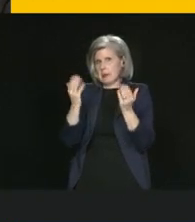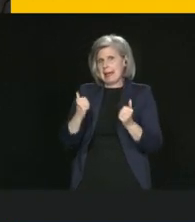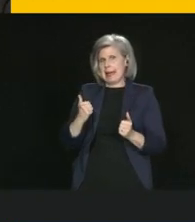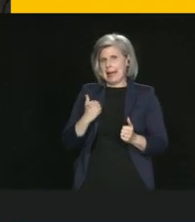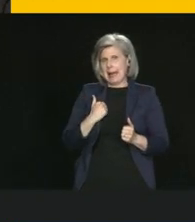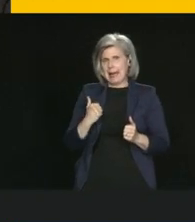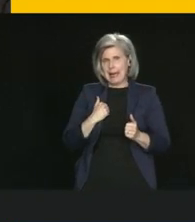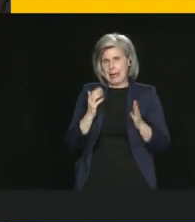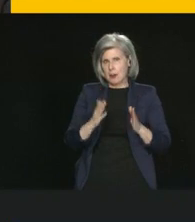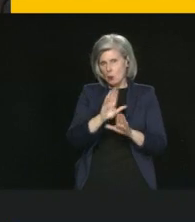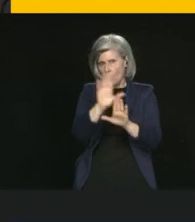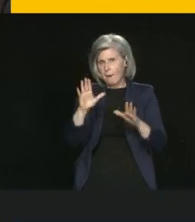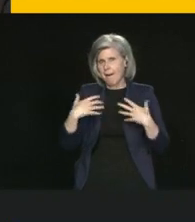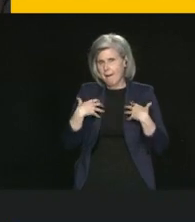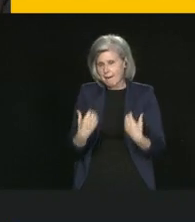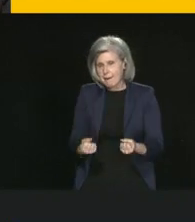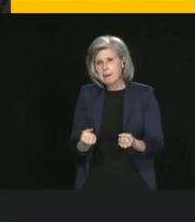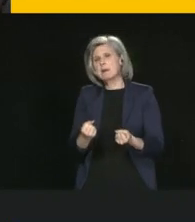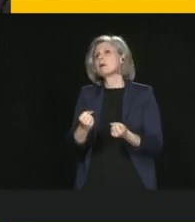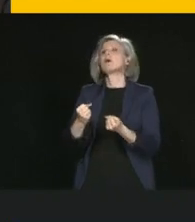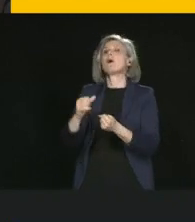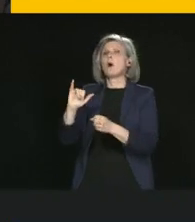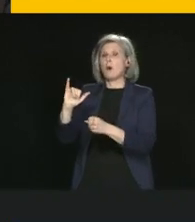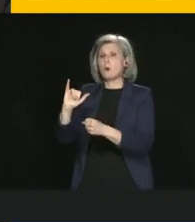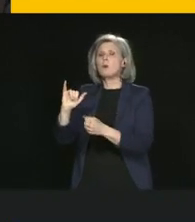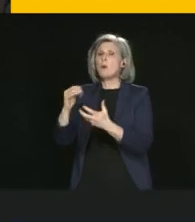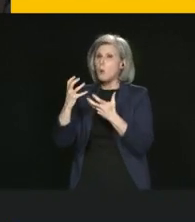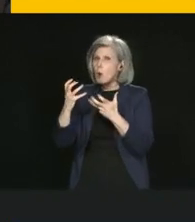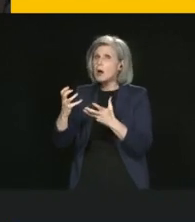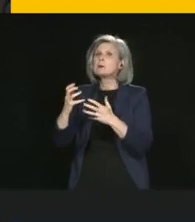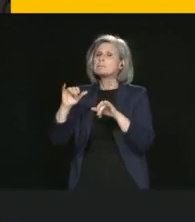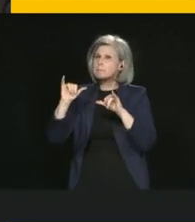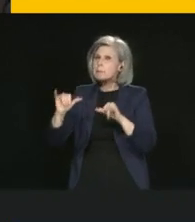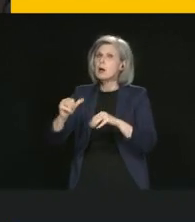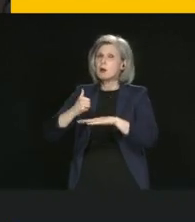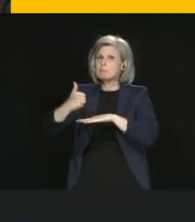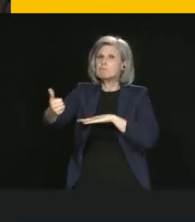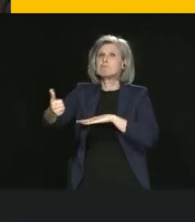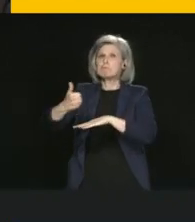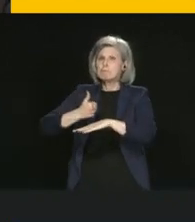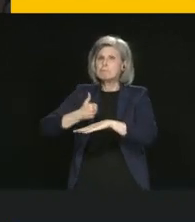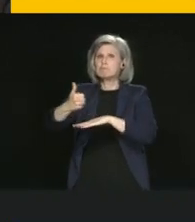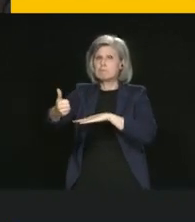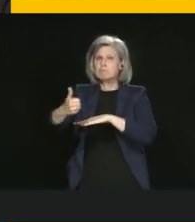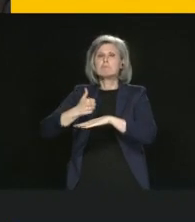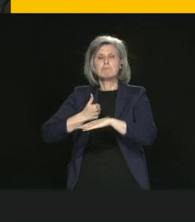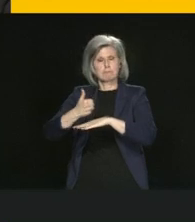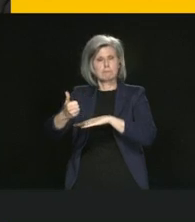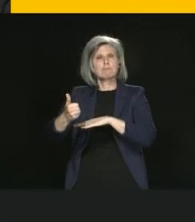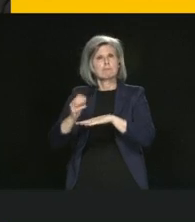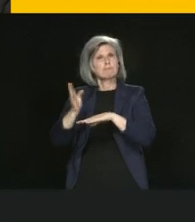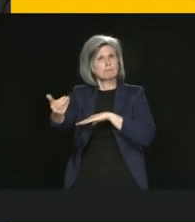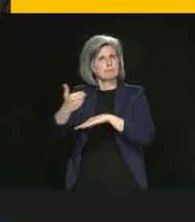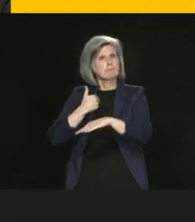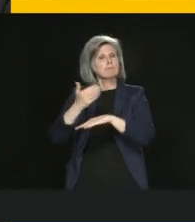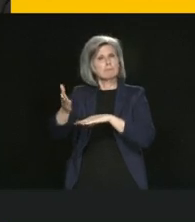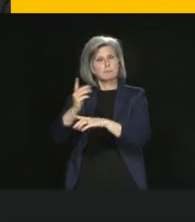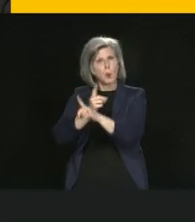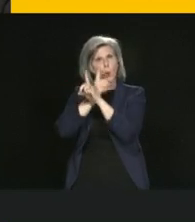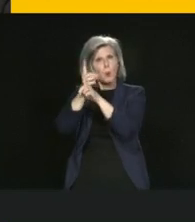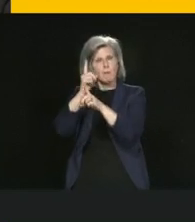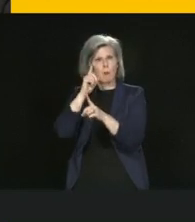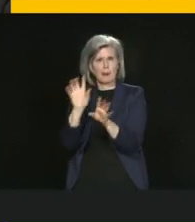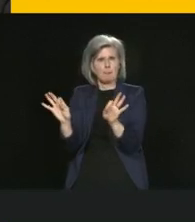the flow of people for essential reasons. Et la deuxième annonce, c'est celle que the second